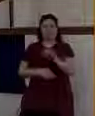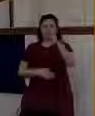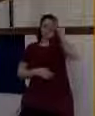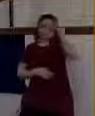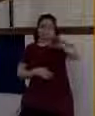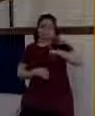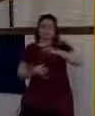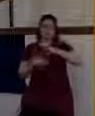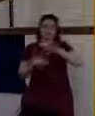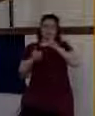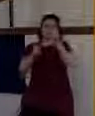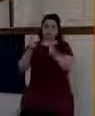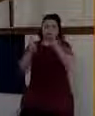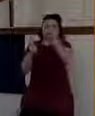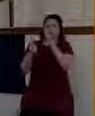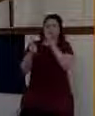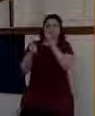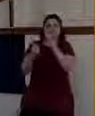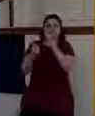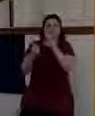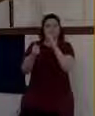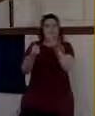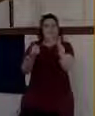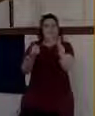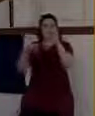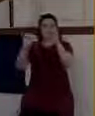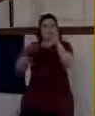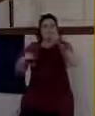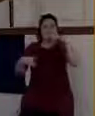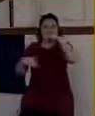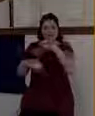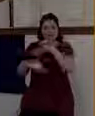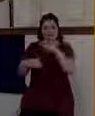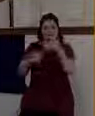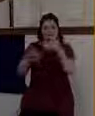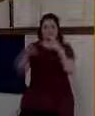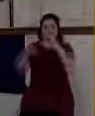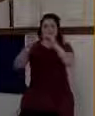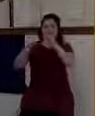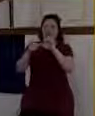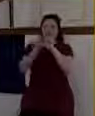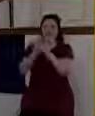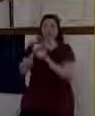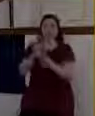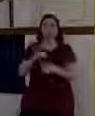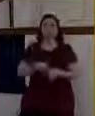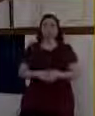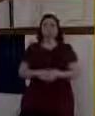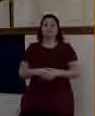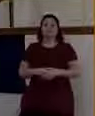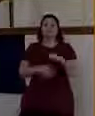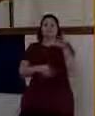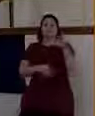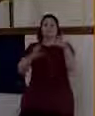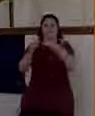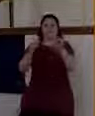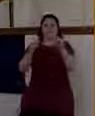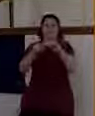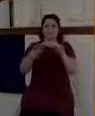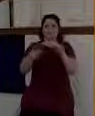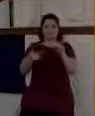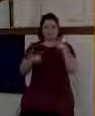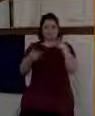story turn out to be liars and lawbreakers. But let me tell you what I think this story is. This story is really a living parable that